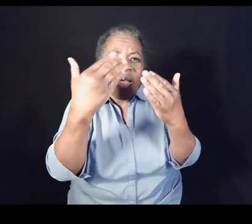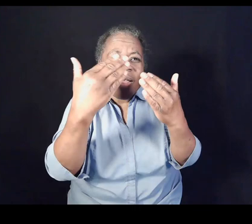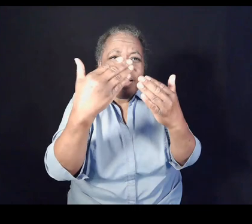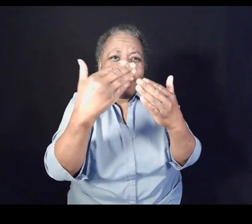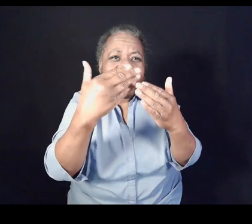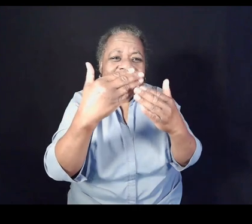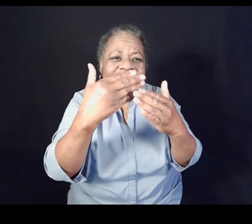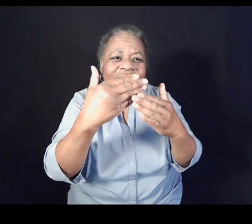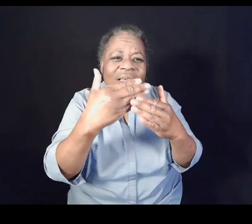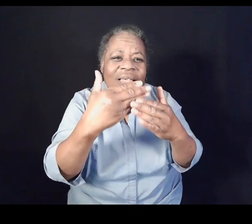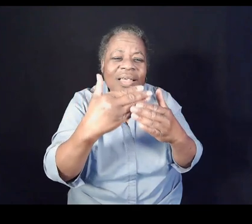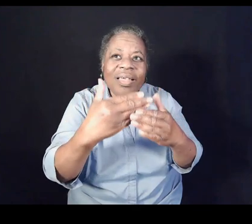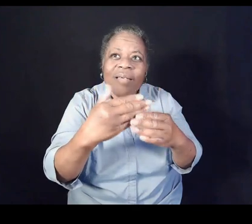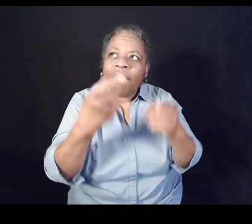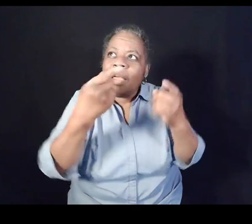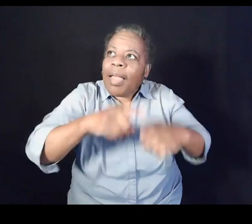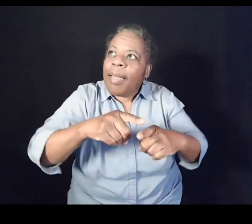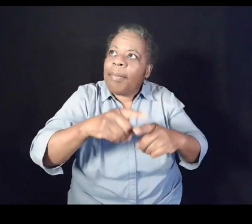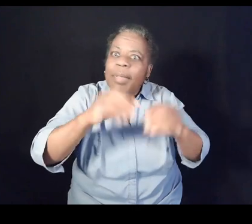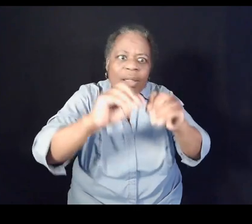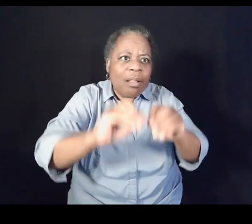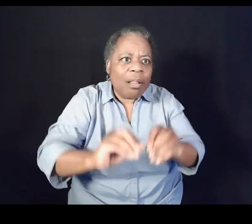of light.